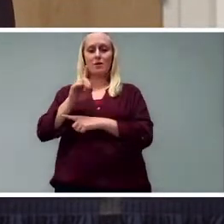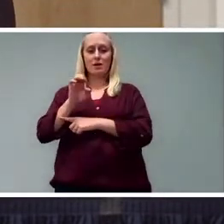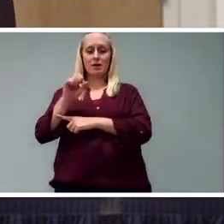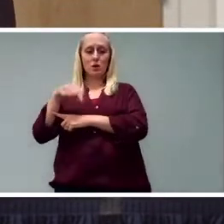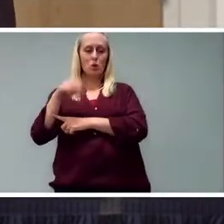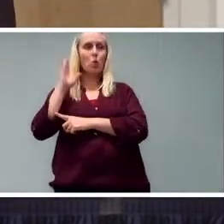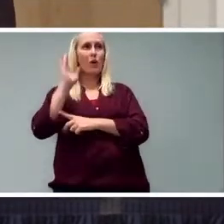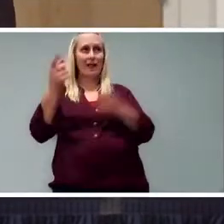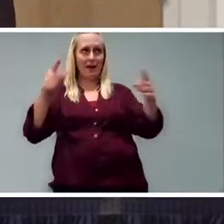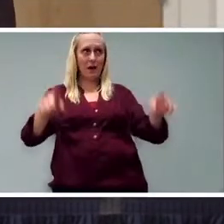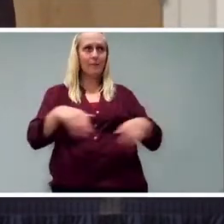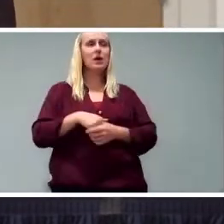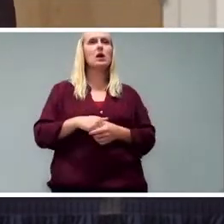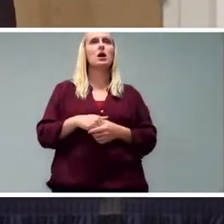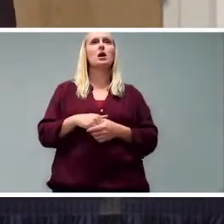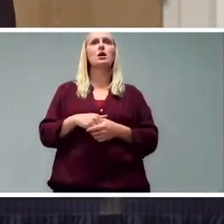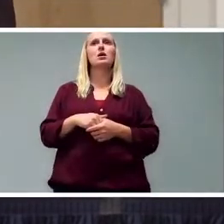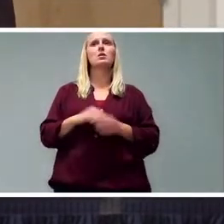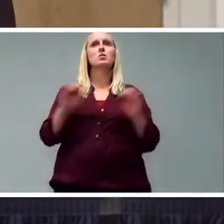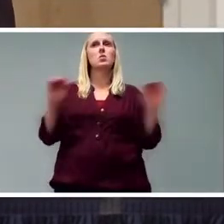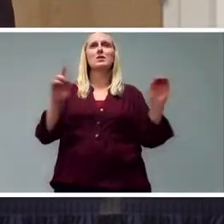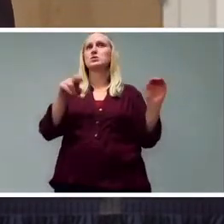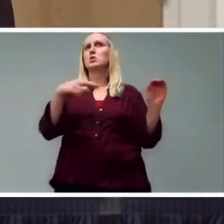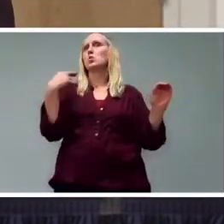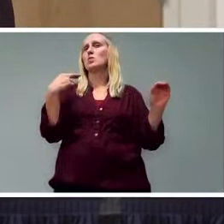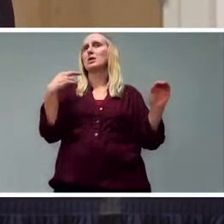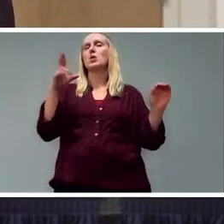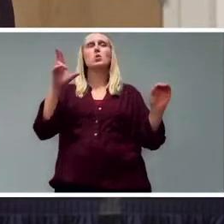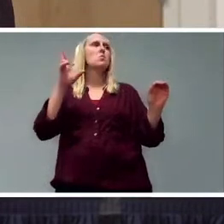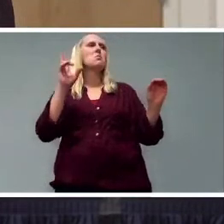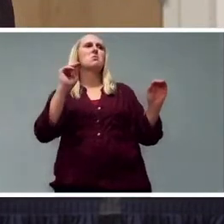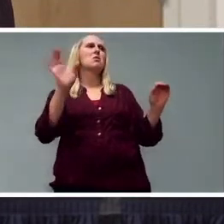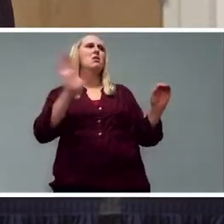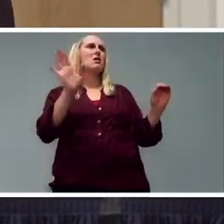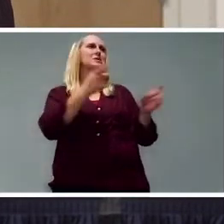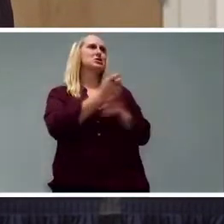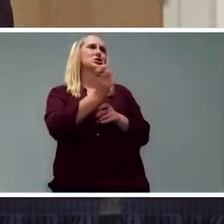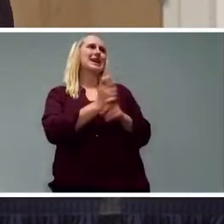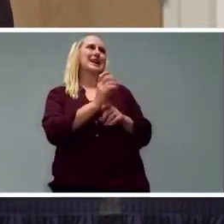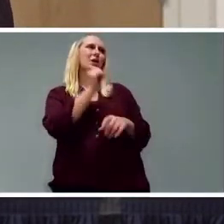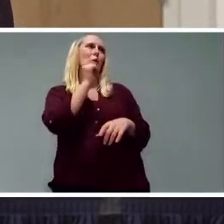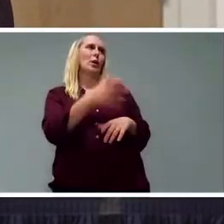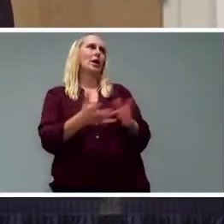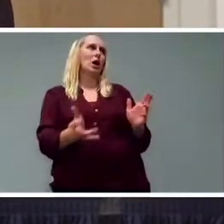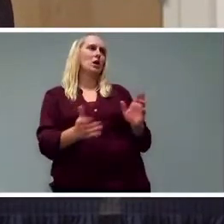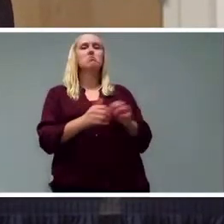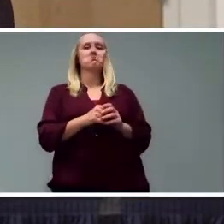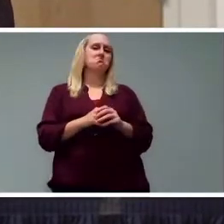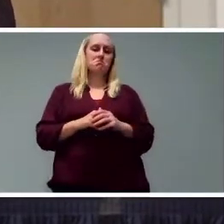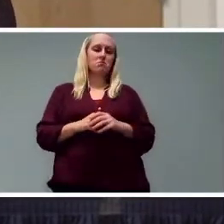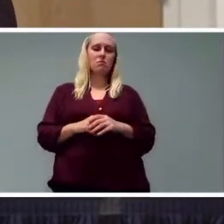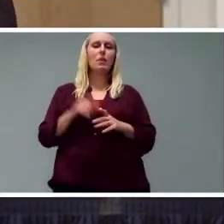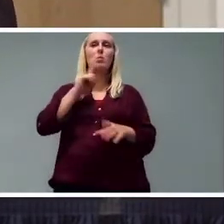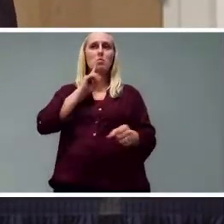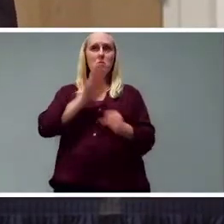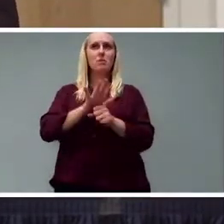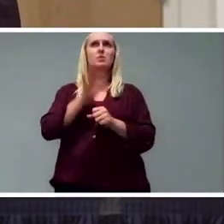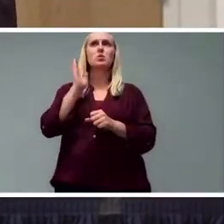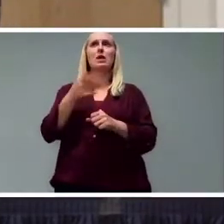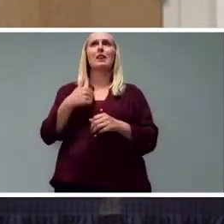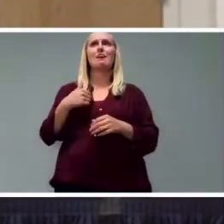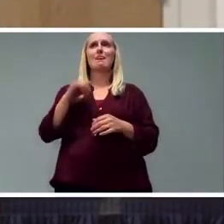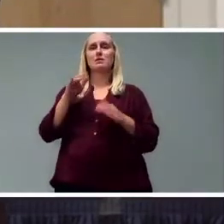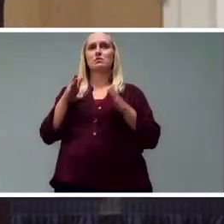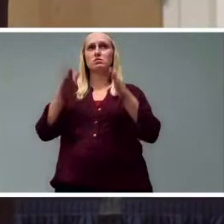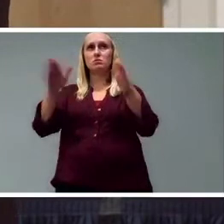happen. So there's no risk that they'll go, oh no, we were just kidding. So we're heading in that direction, and that's actually part